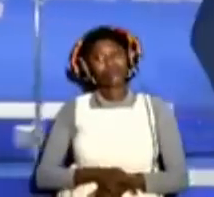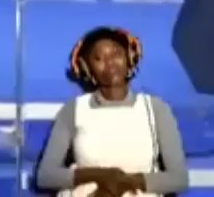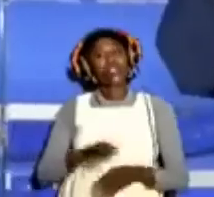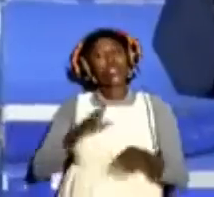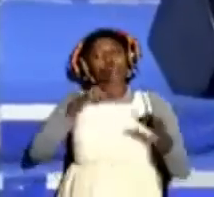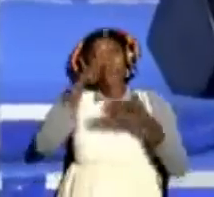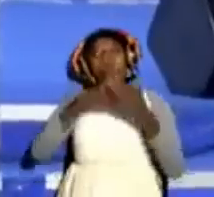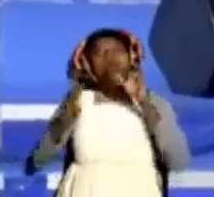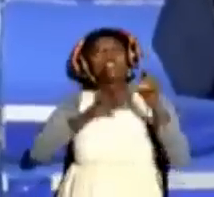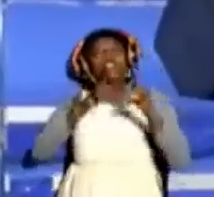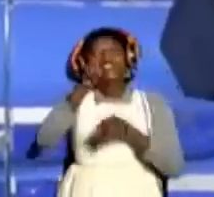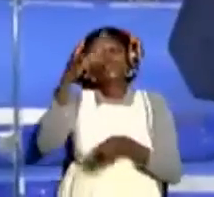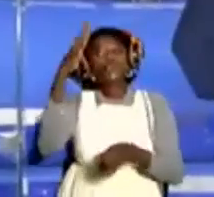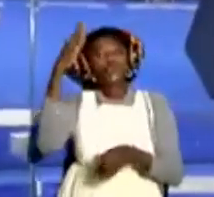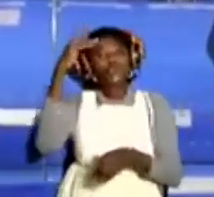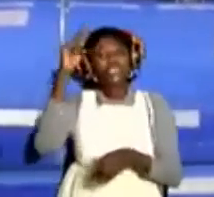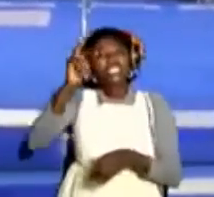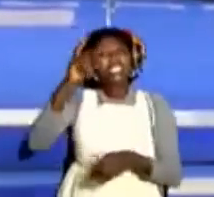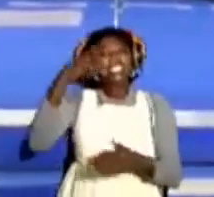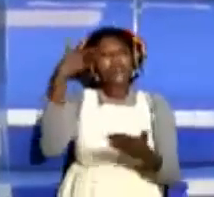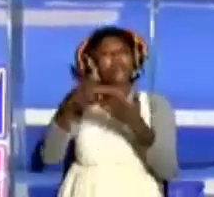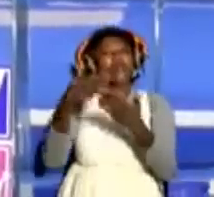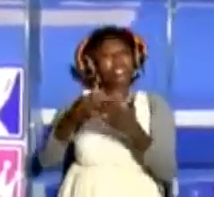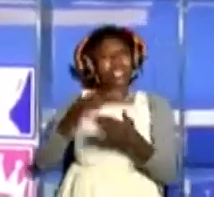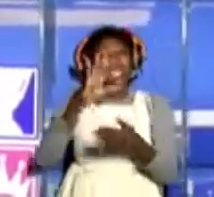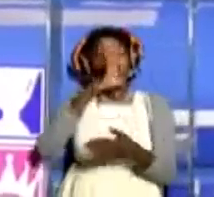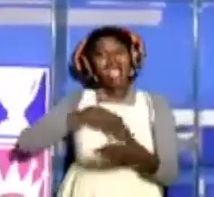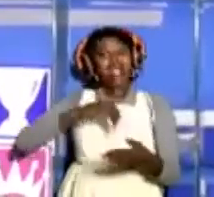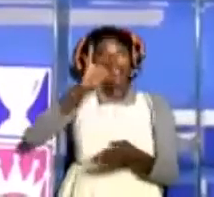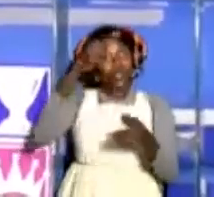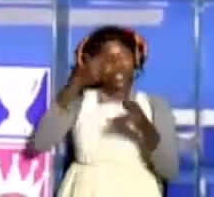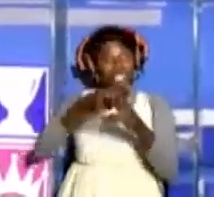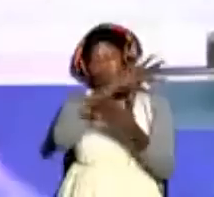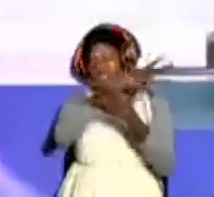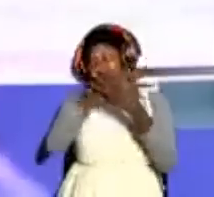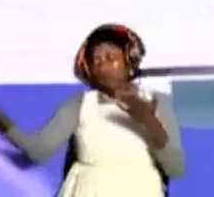What do you need money for when you have lost your name?